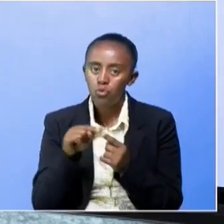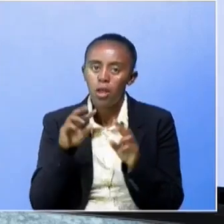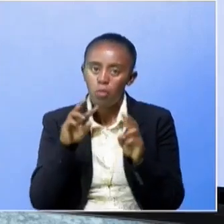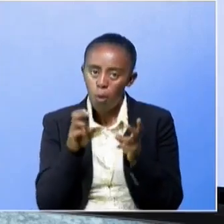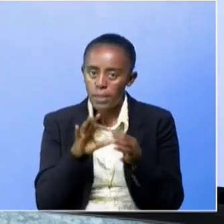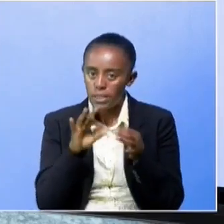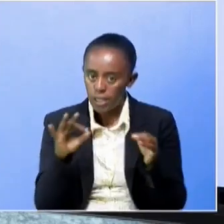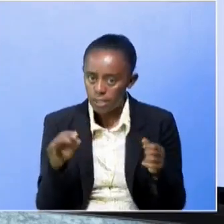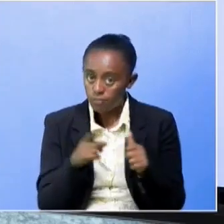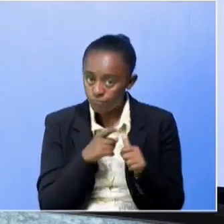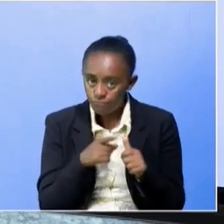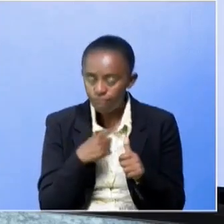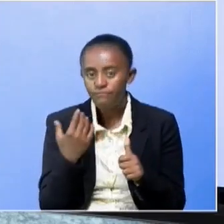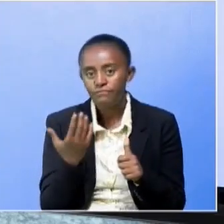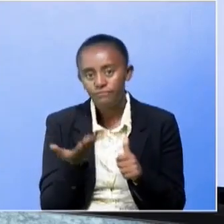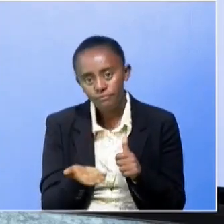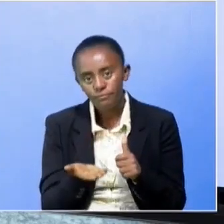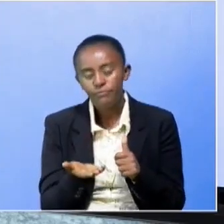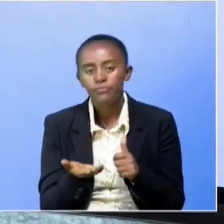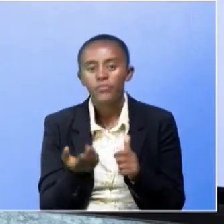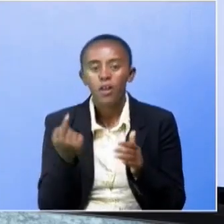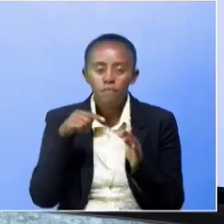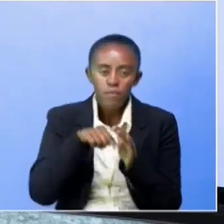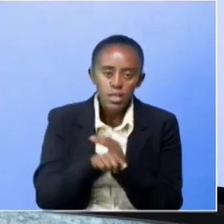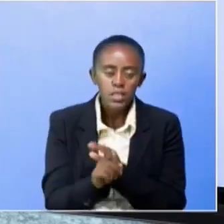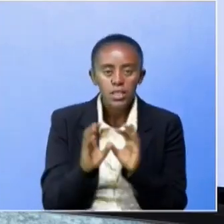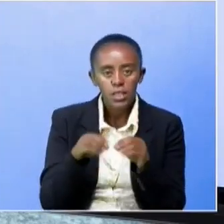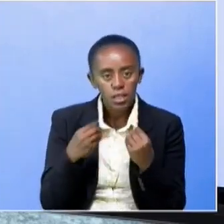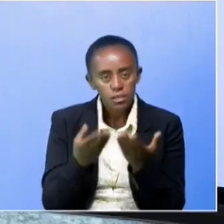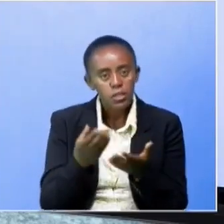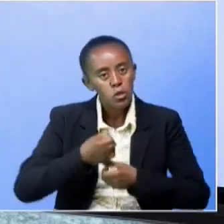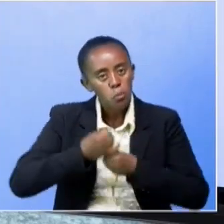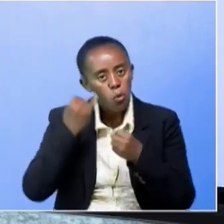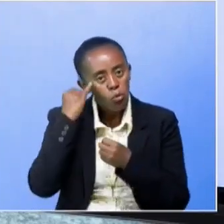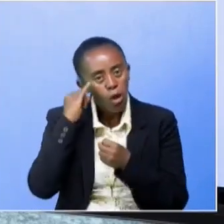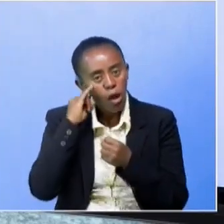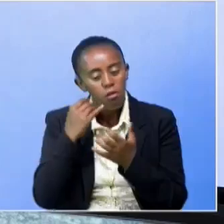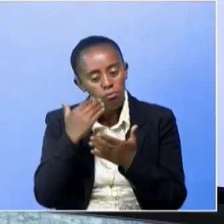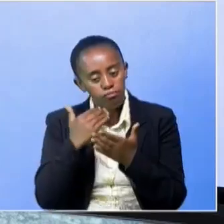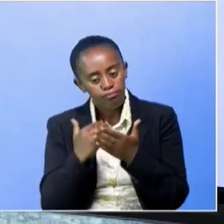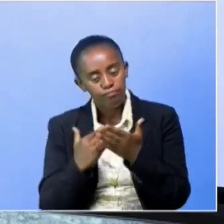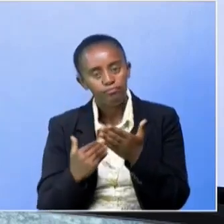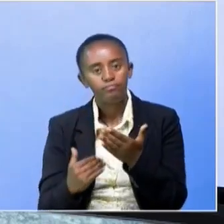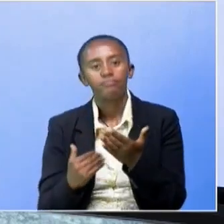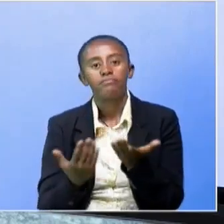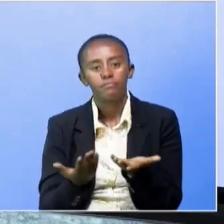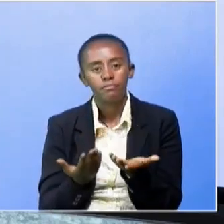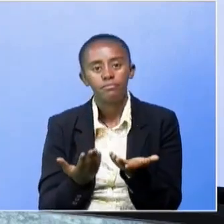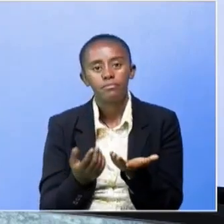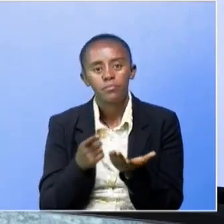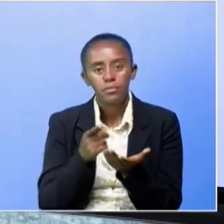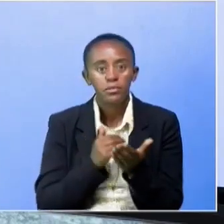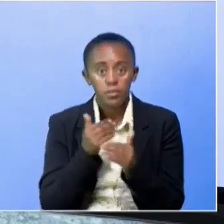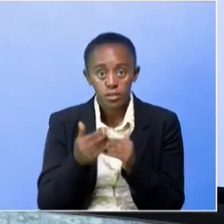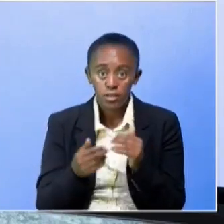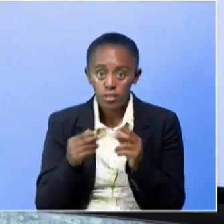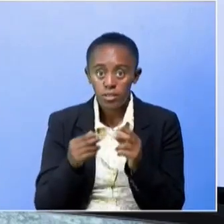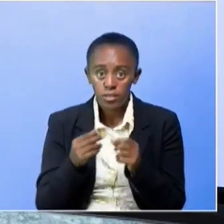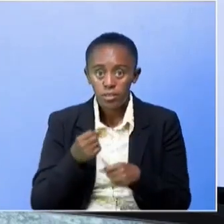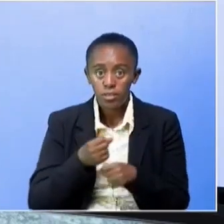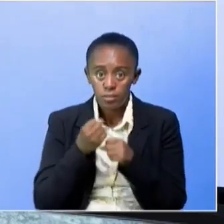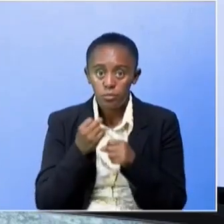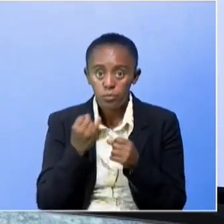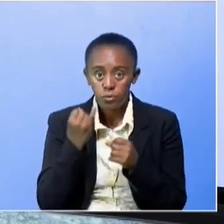topic sentence and further give it supporting ideas that later will be supporting sentences.